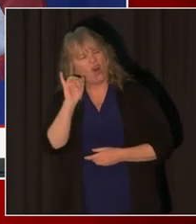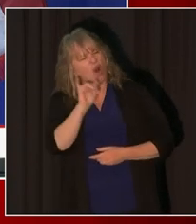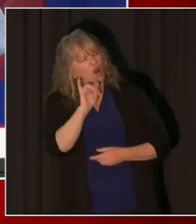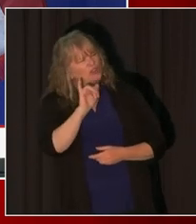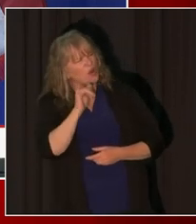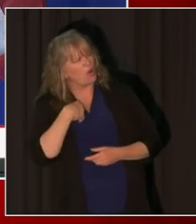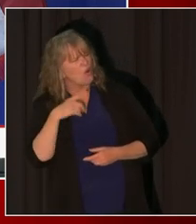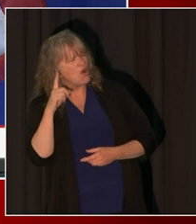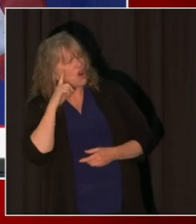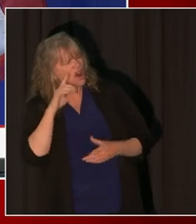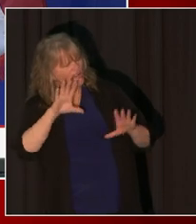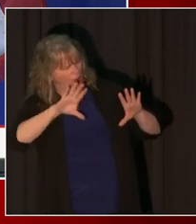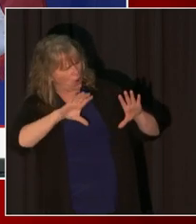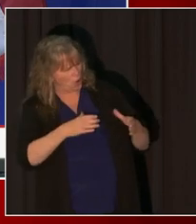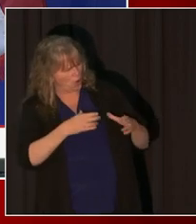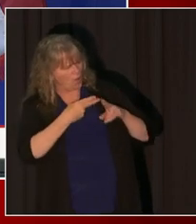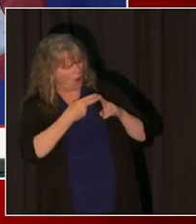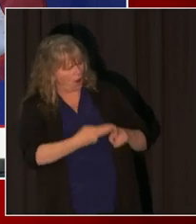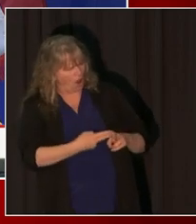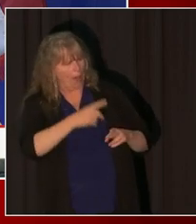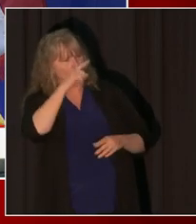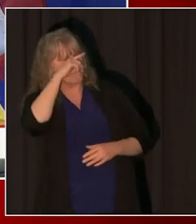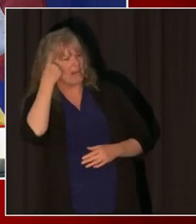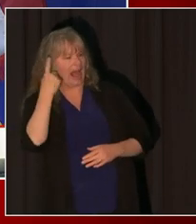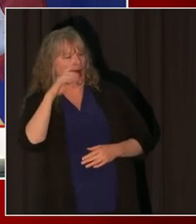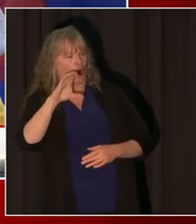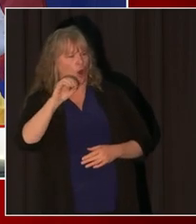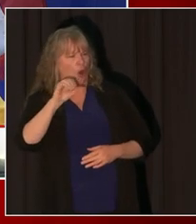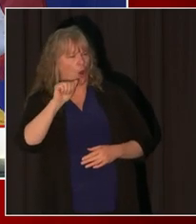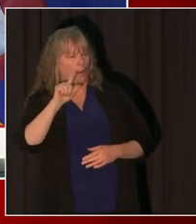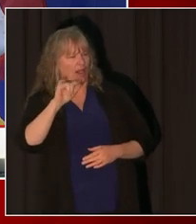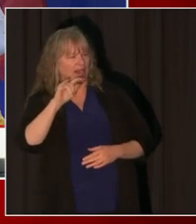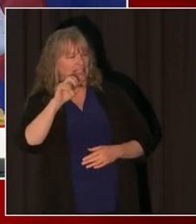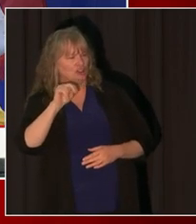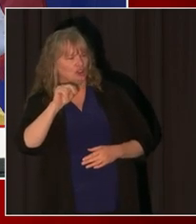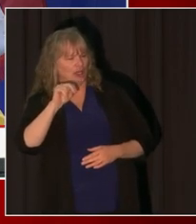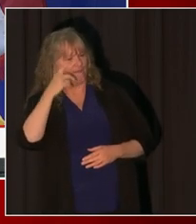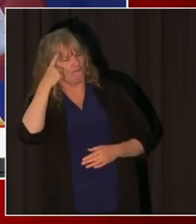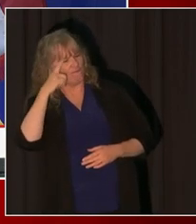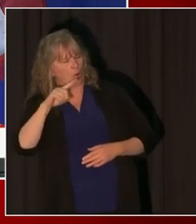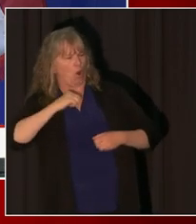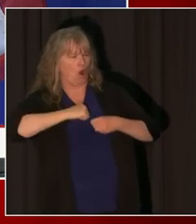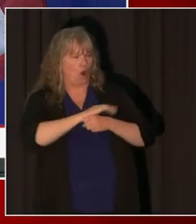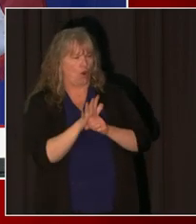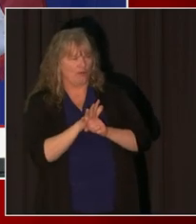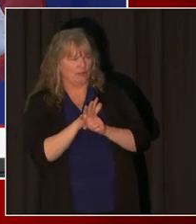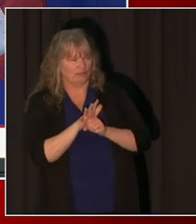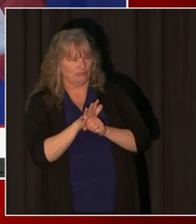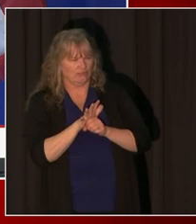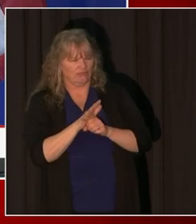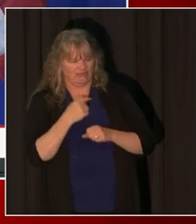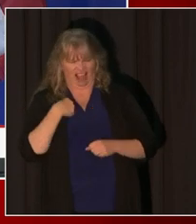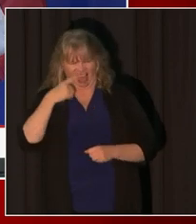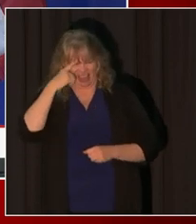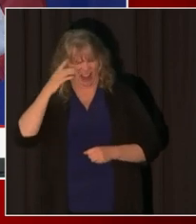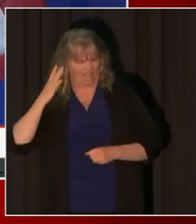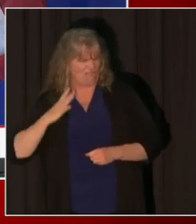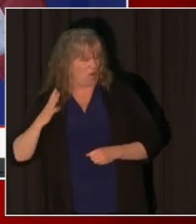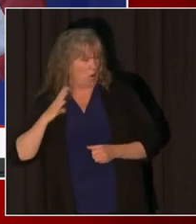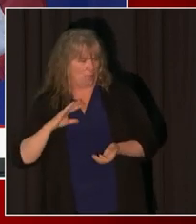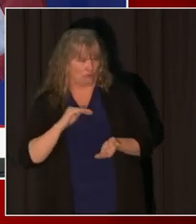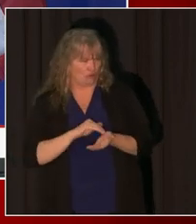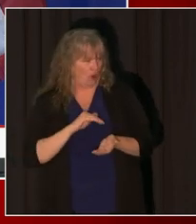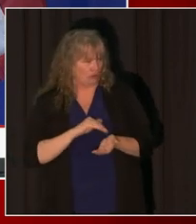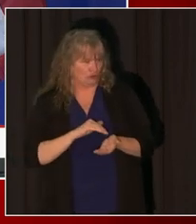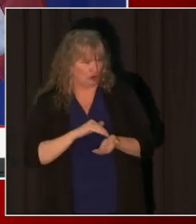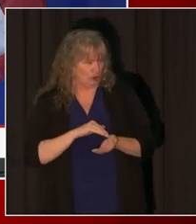Coalition on COVID. I think former Health Director Dr. Reed Tuckson is involved in it.